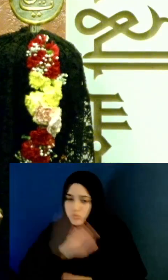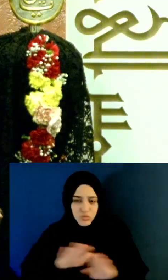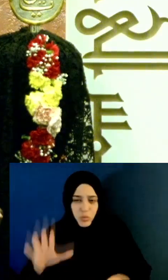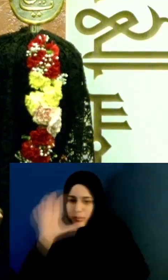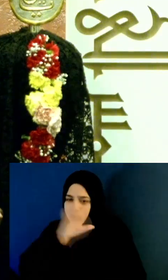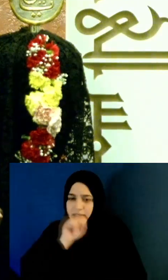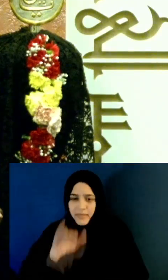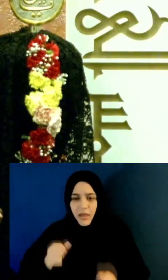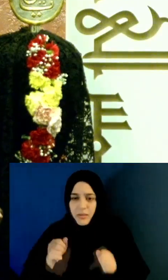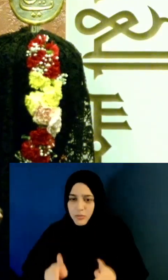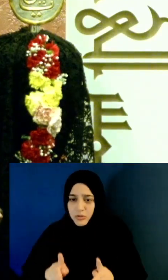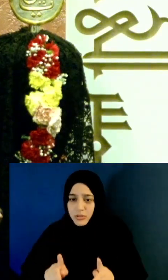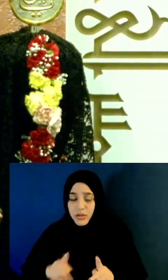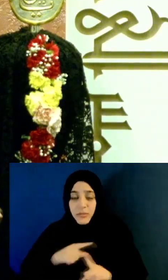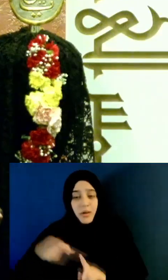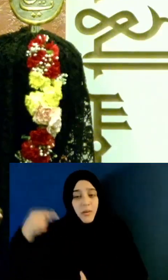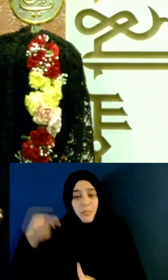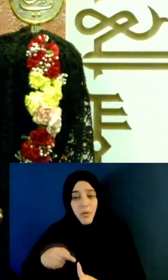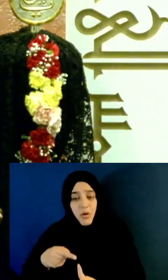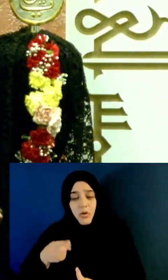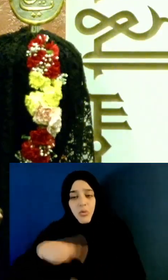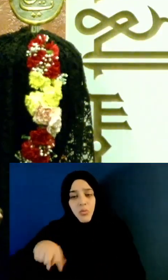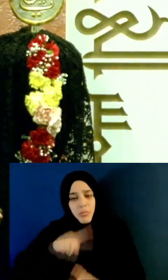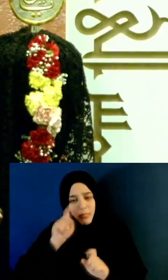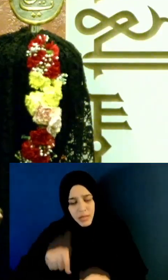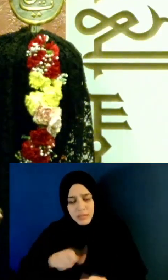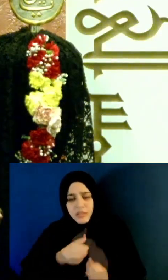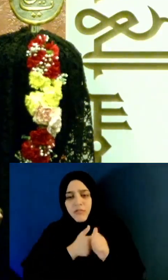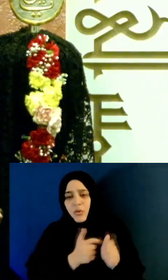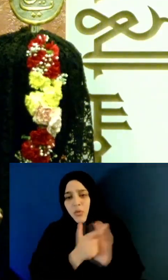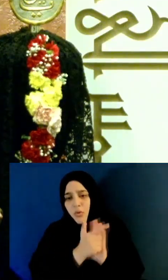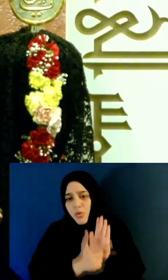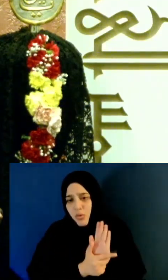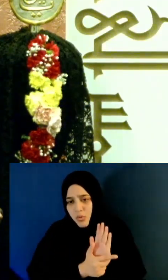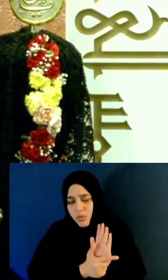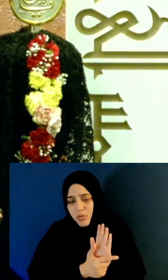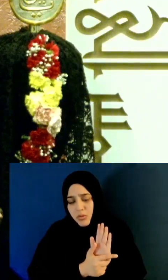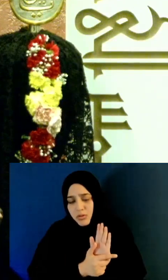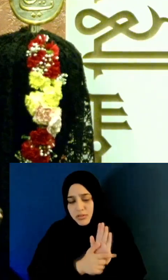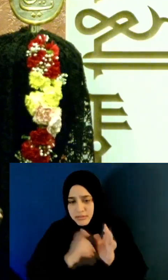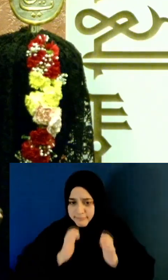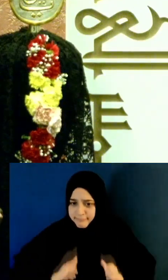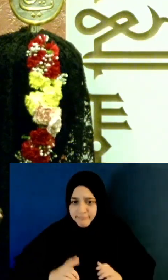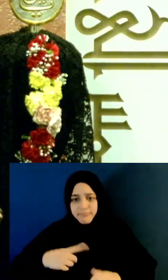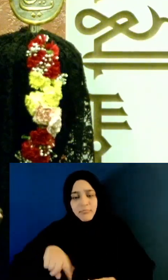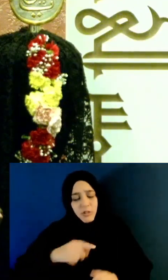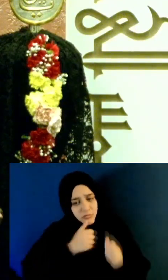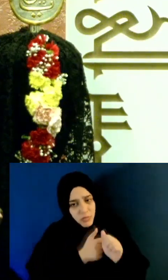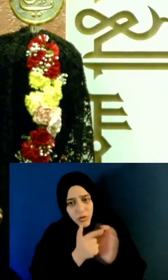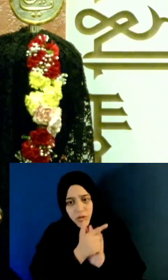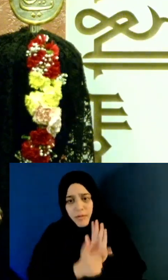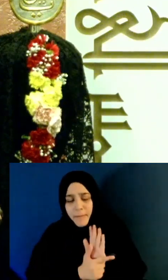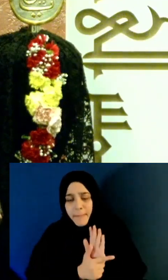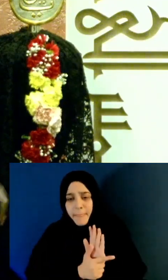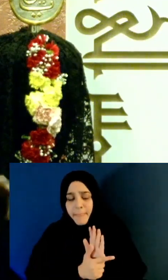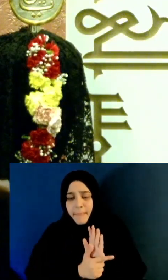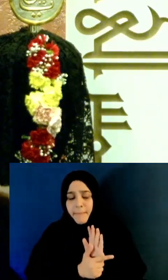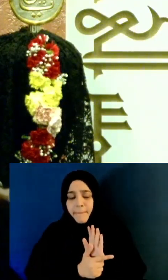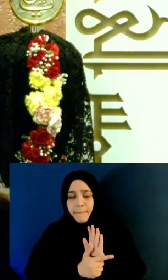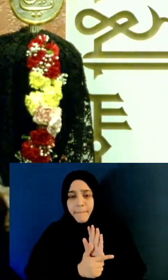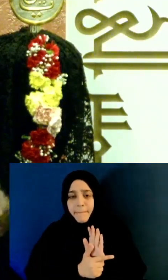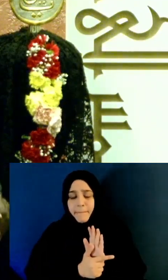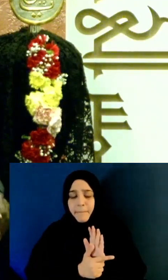be law-abiding citizens, be law-abiding residents, and be proud of who you